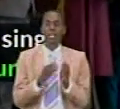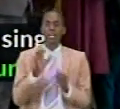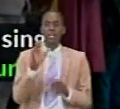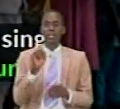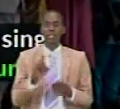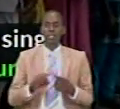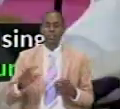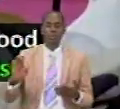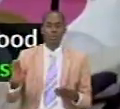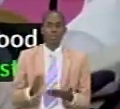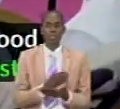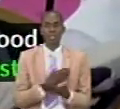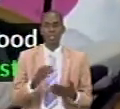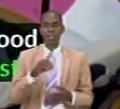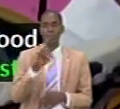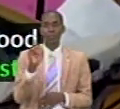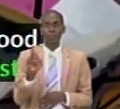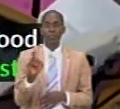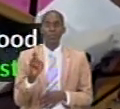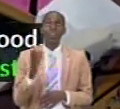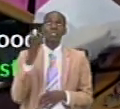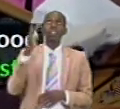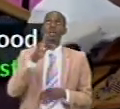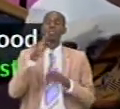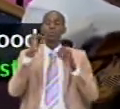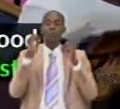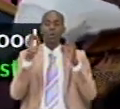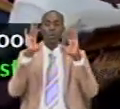praises to sing